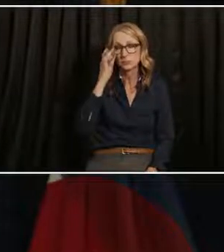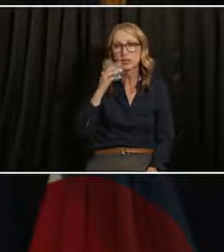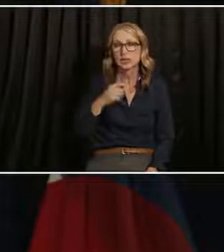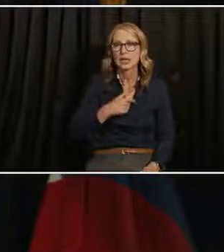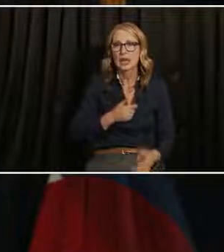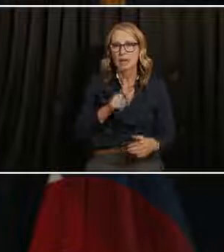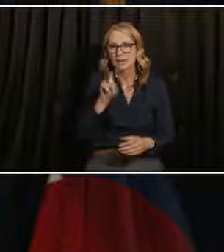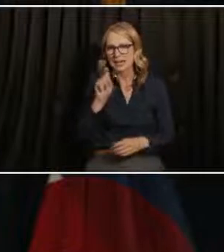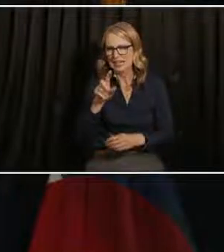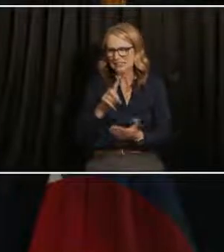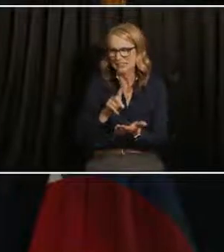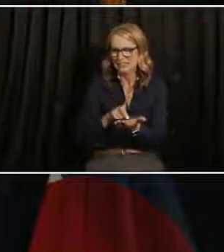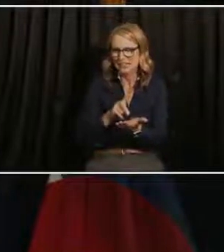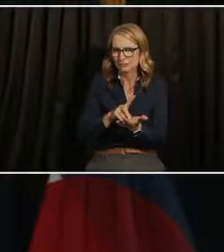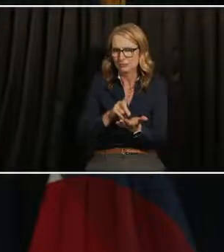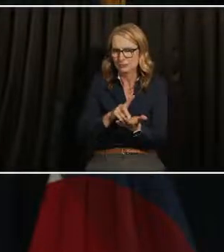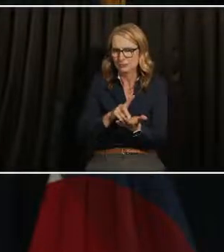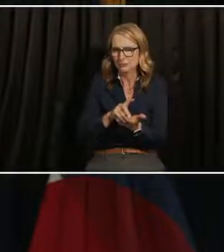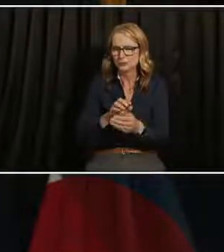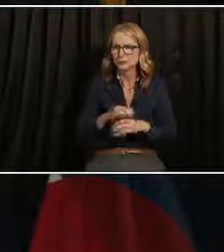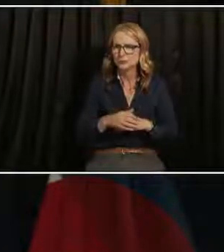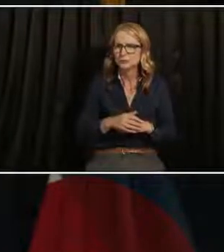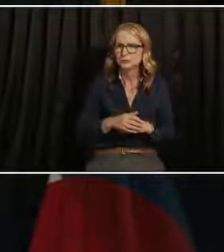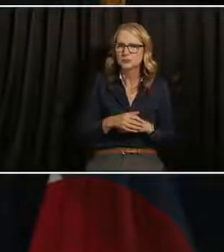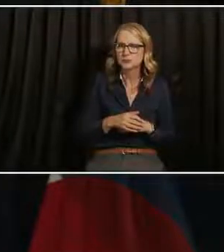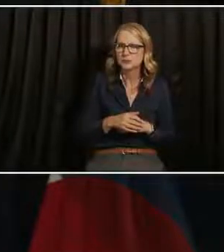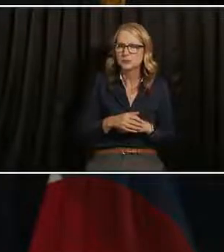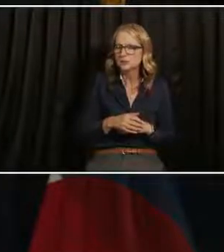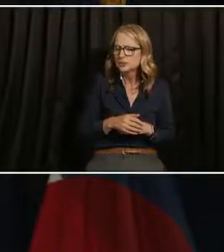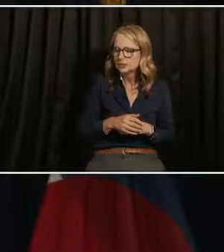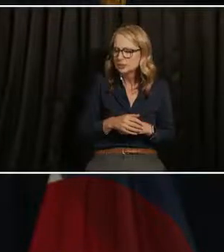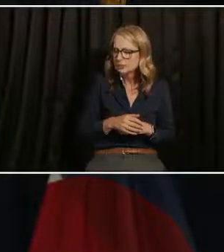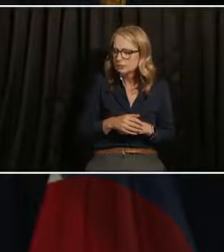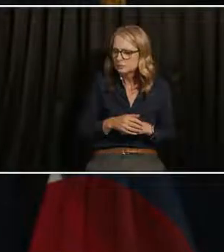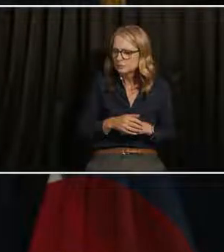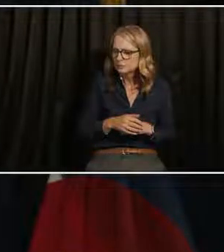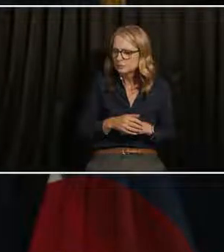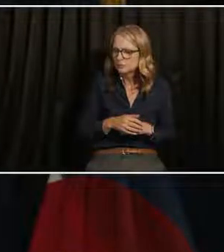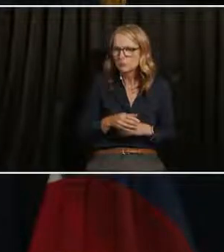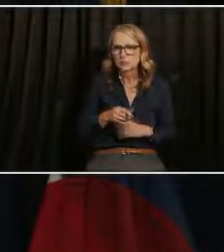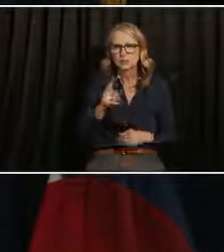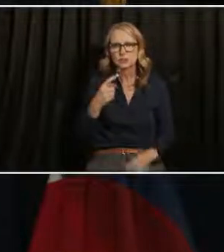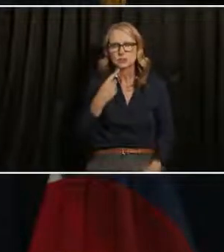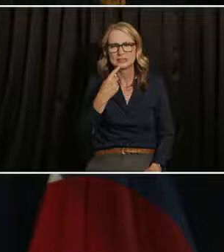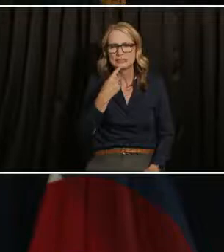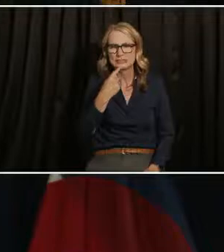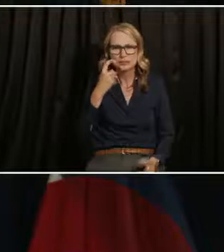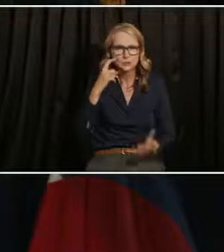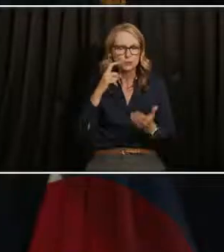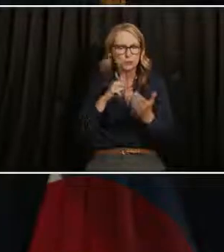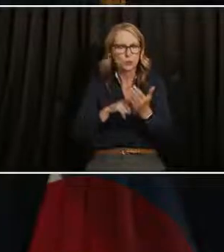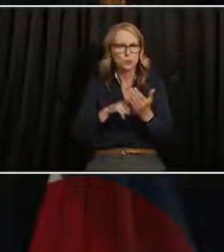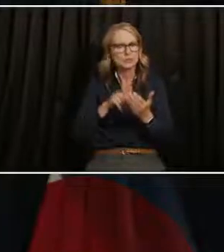Dr. Herlihy. You said about that things appear to be trending in the